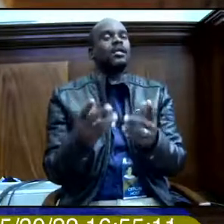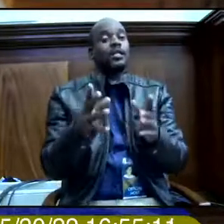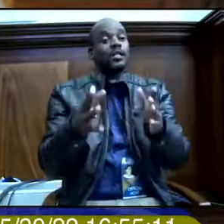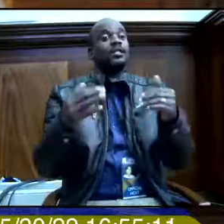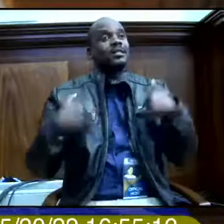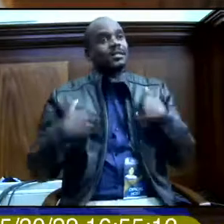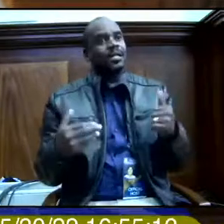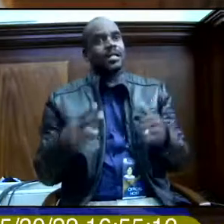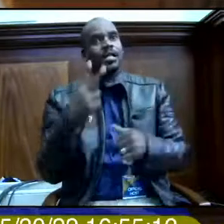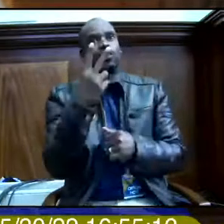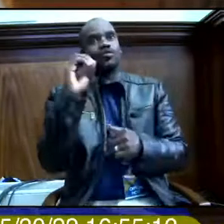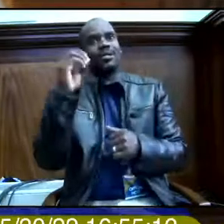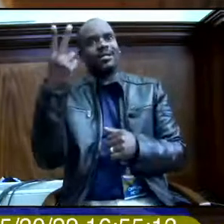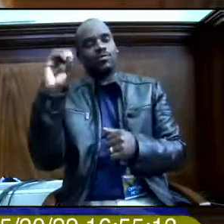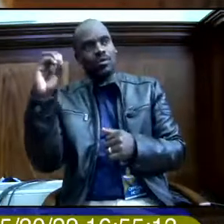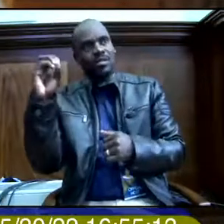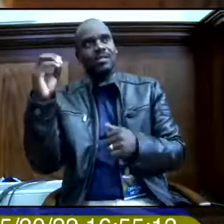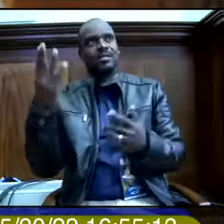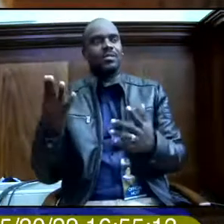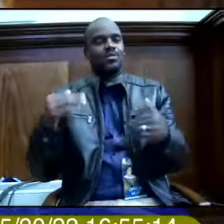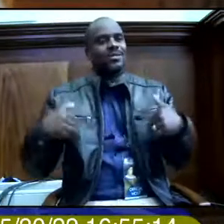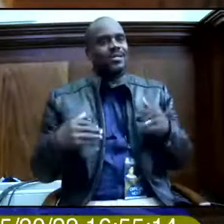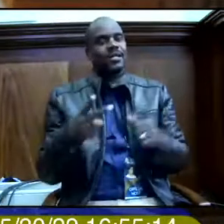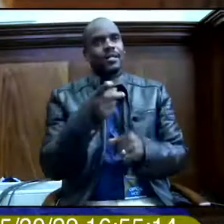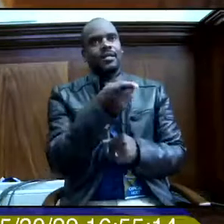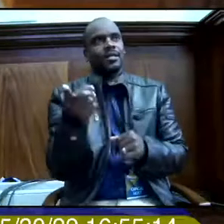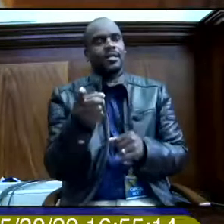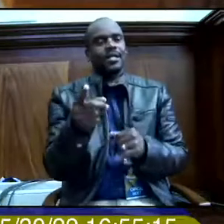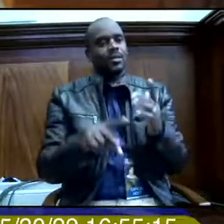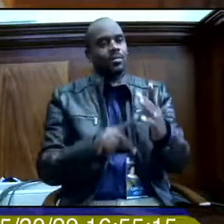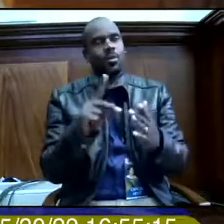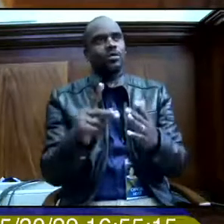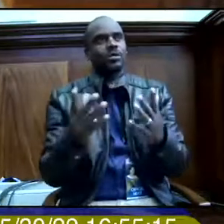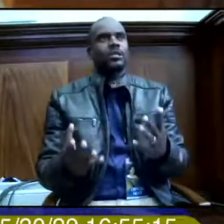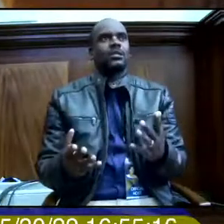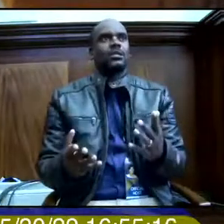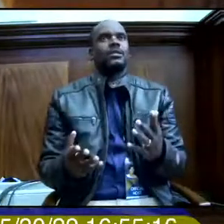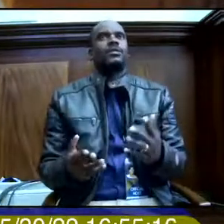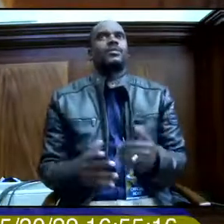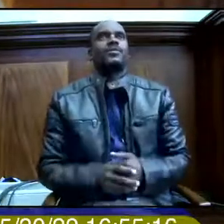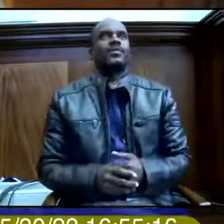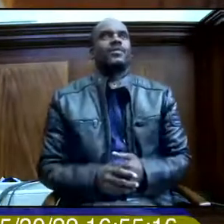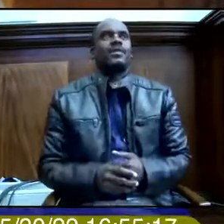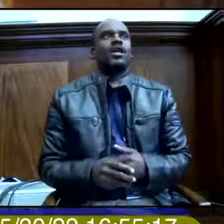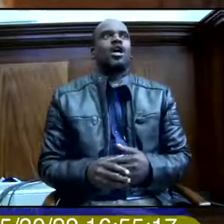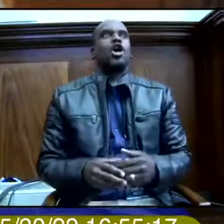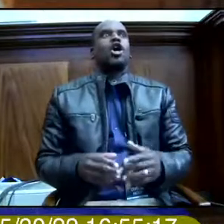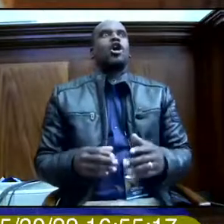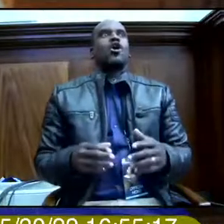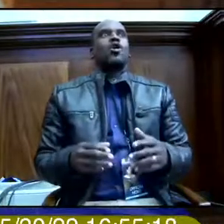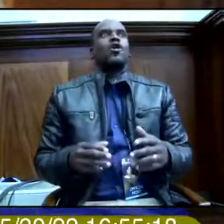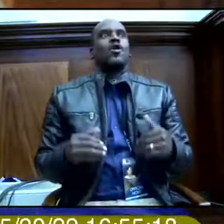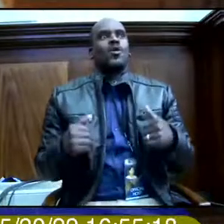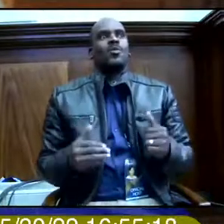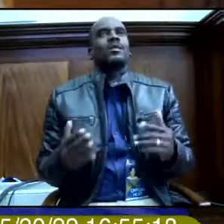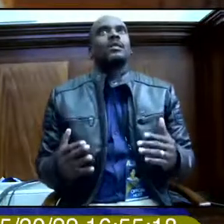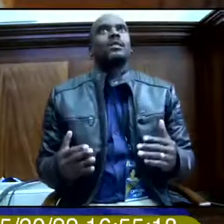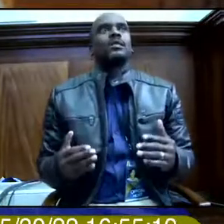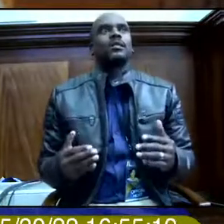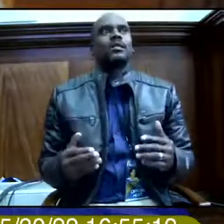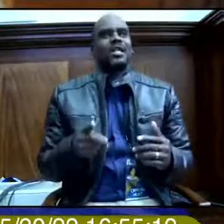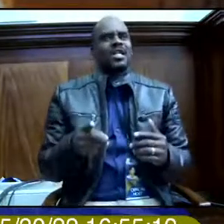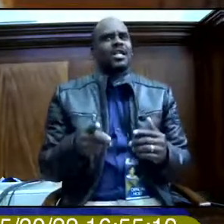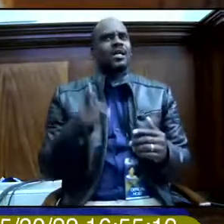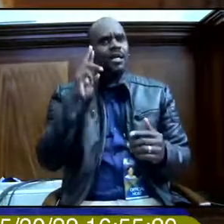in 2020 we we started that that process of engaging and we we